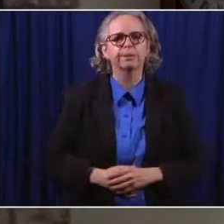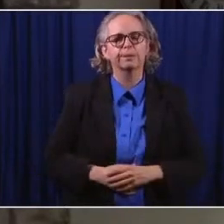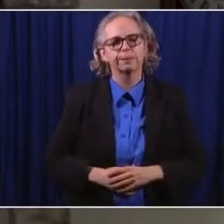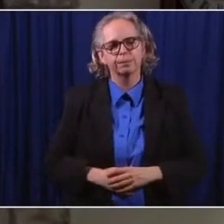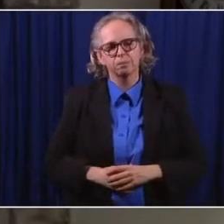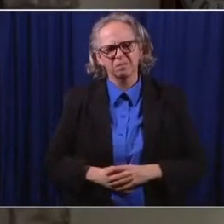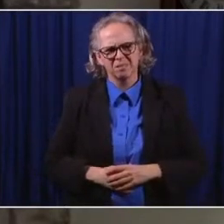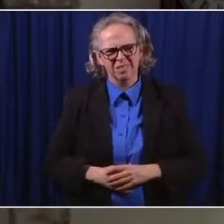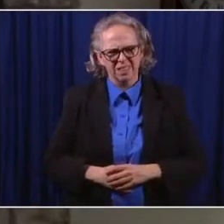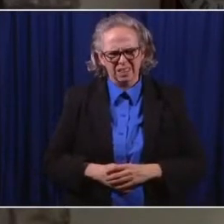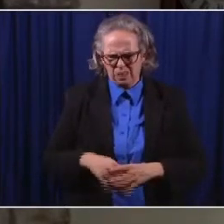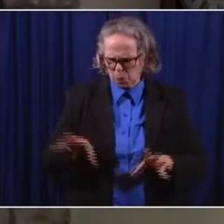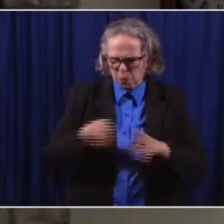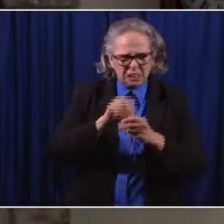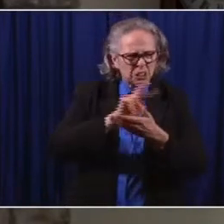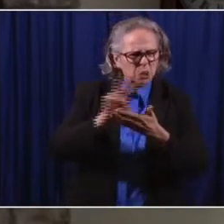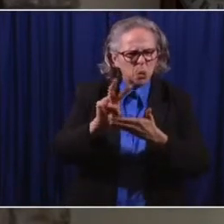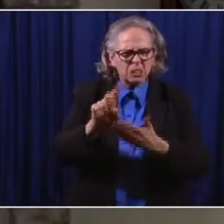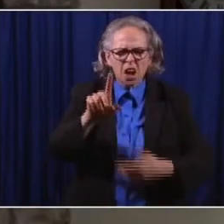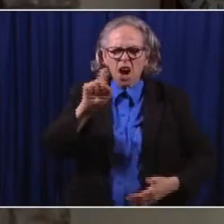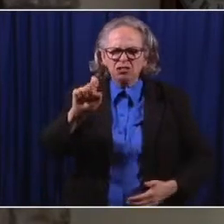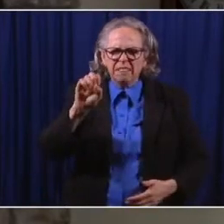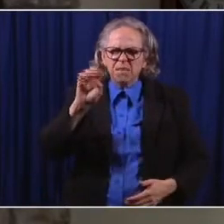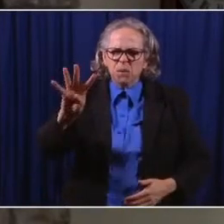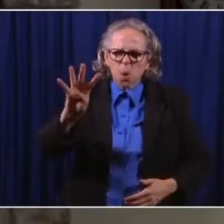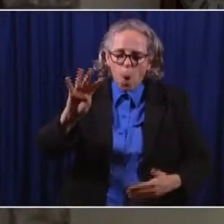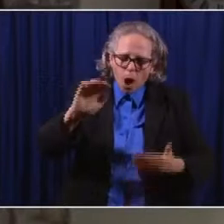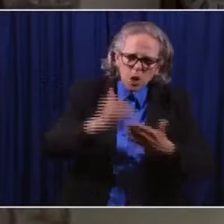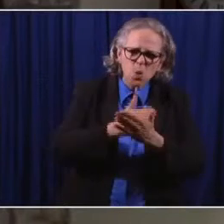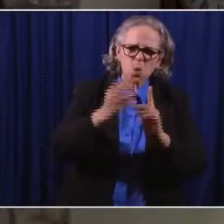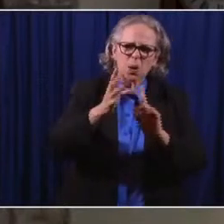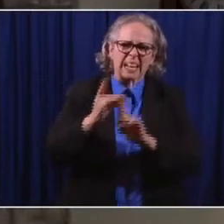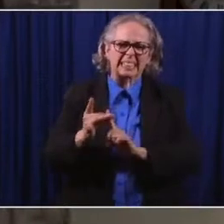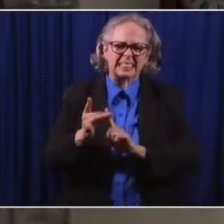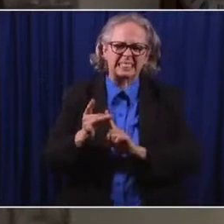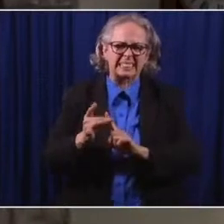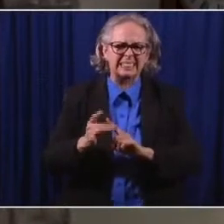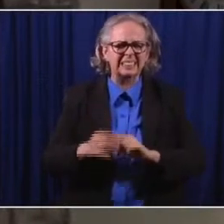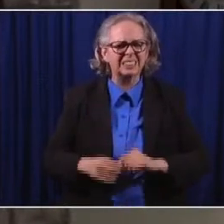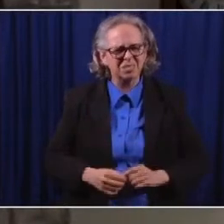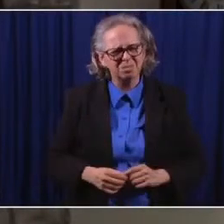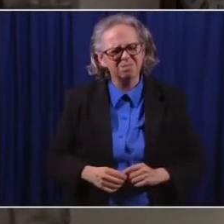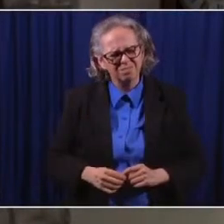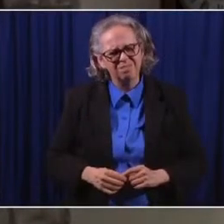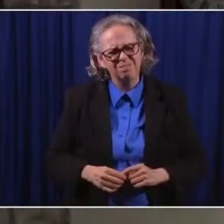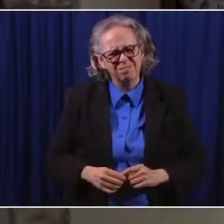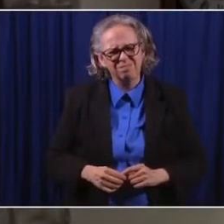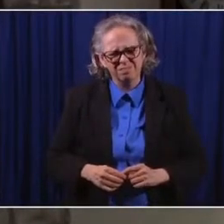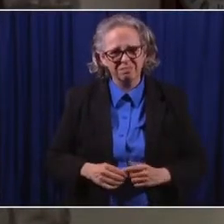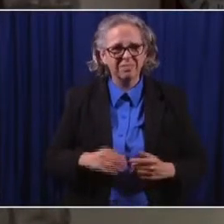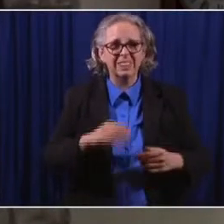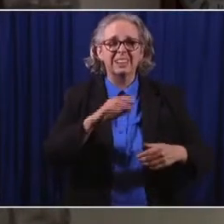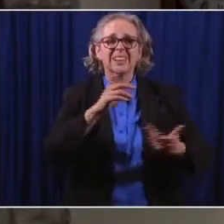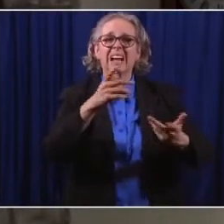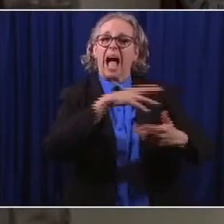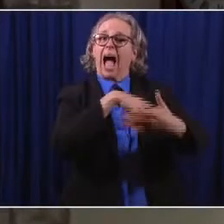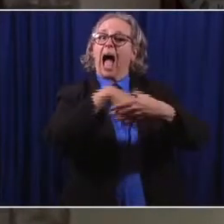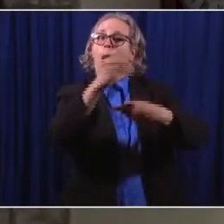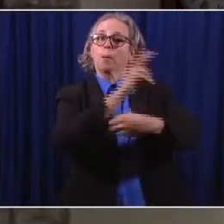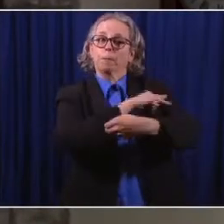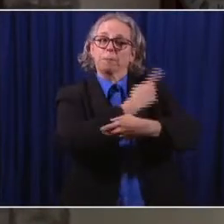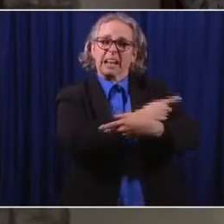new cases during the past 2 weeks. They're also seeing a sustained increase in outpatient visits for COVID-like illness from an average